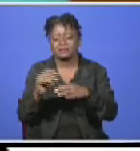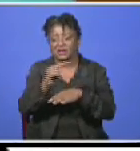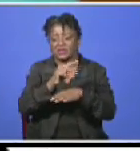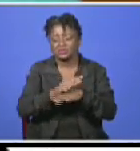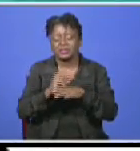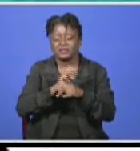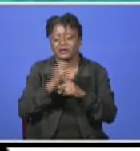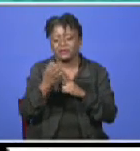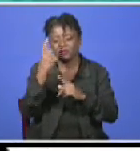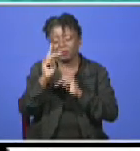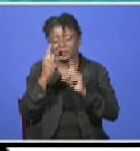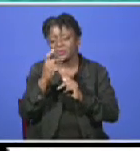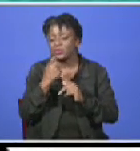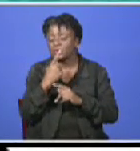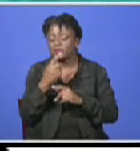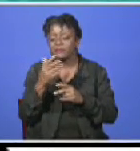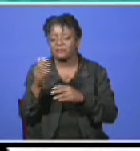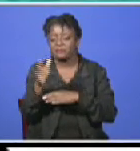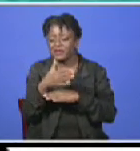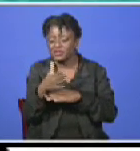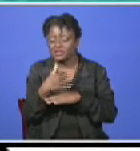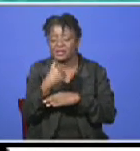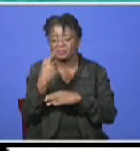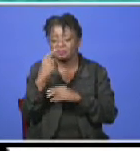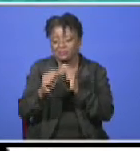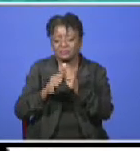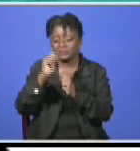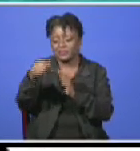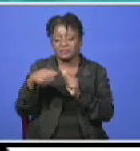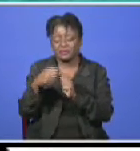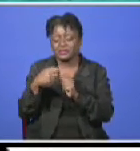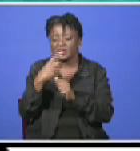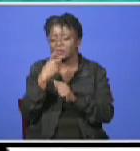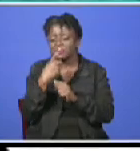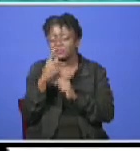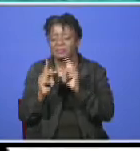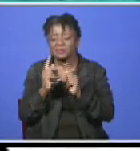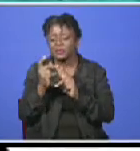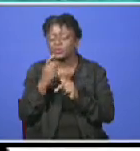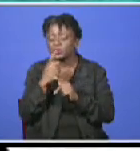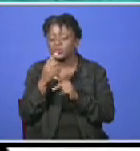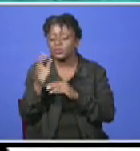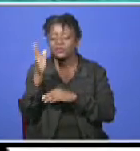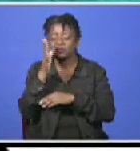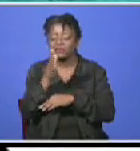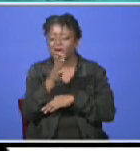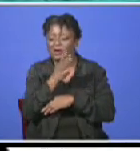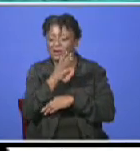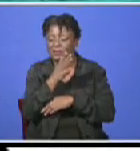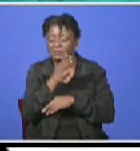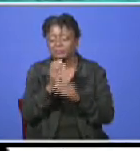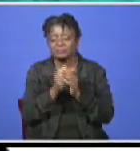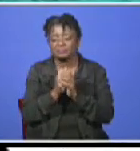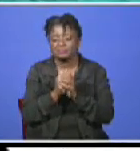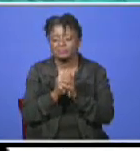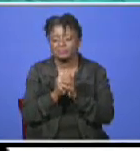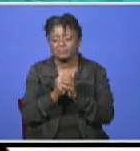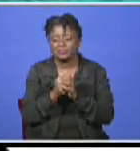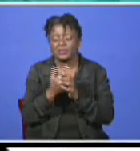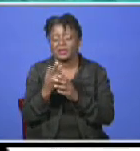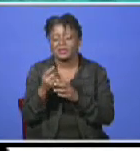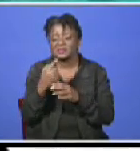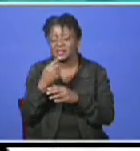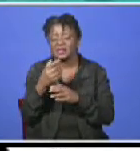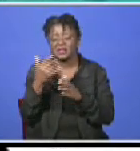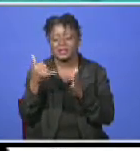people that farm. According to Disney's newly launched website on Lighthouse Point, low-density construction and development will affect less